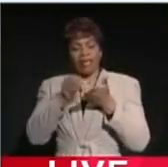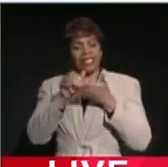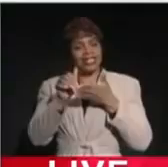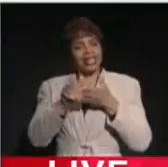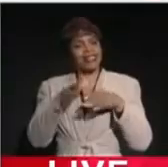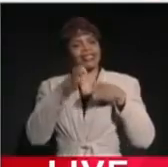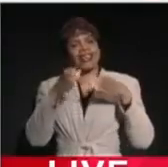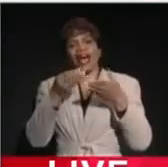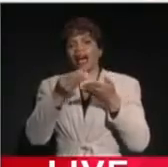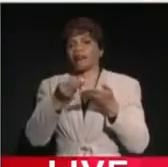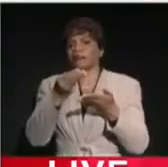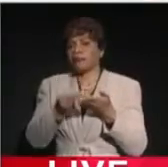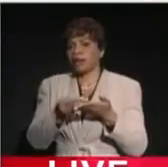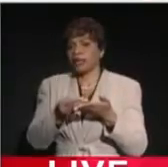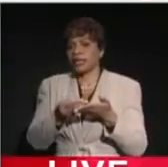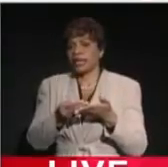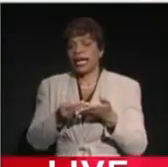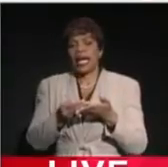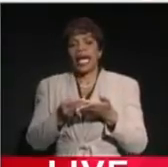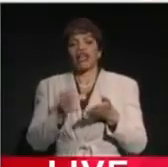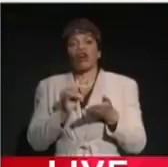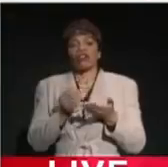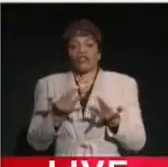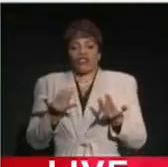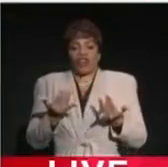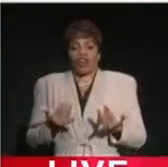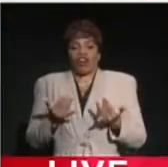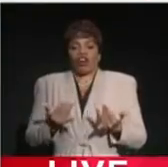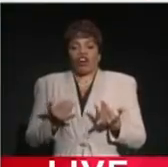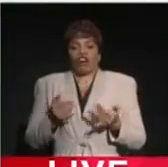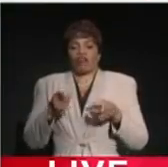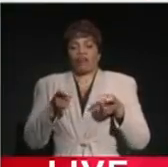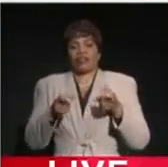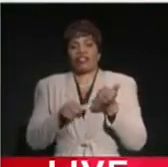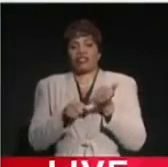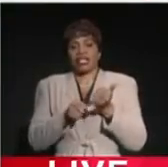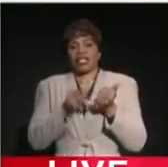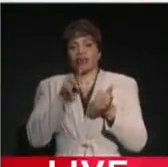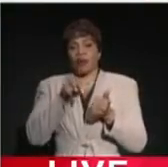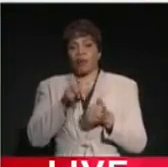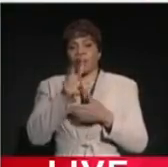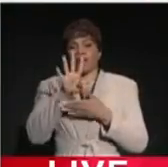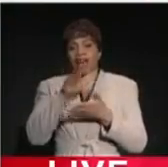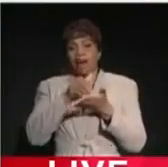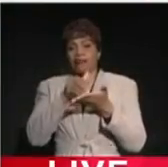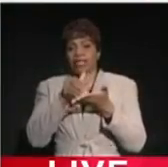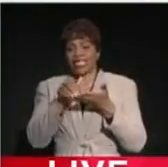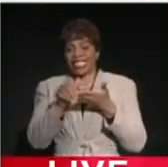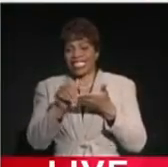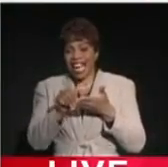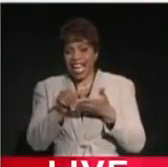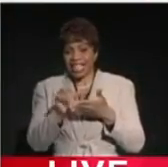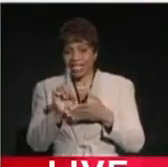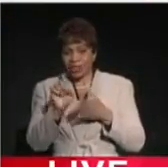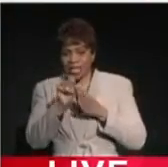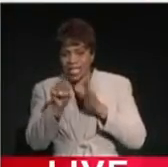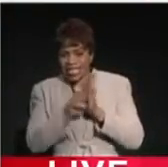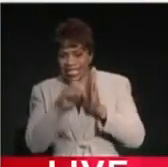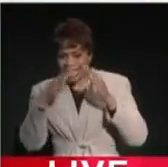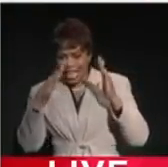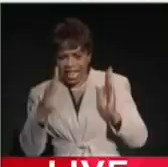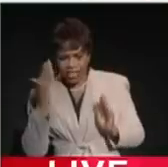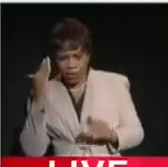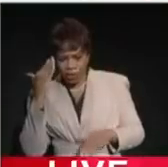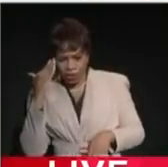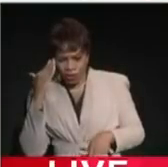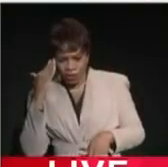money. I mean, right. You are part of the current administration. Is there $1.5 billion hidden somewhere in the State House we don't know about? Well, let me tell you,